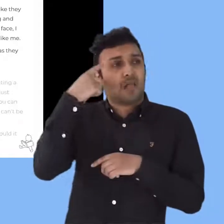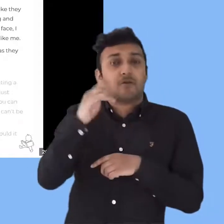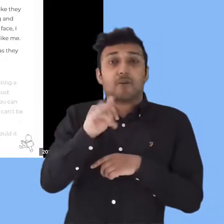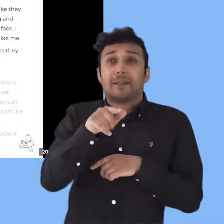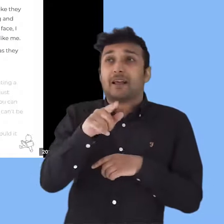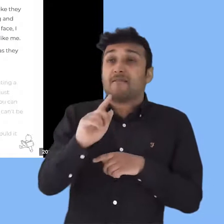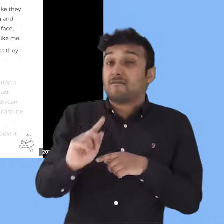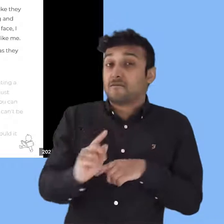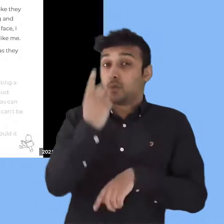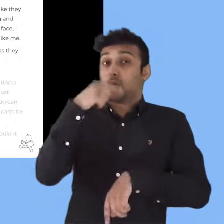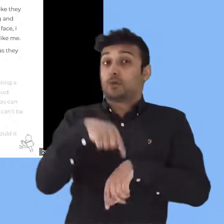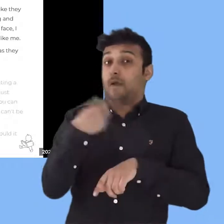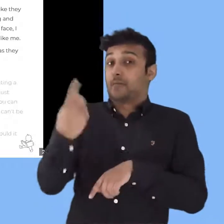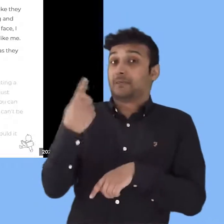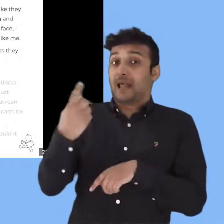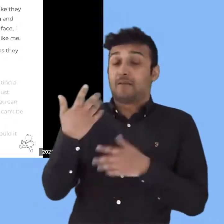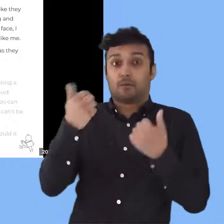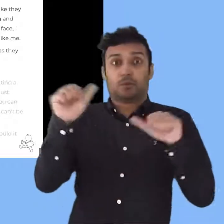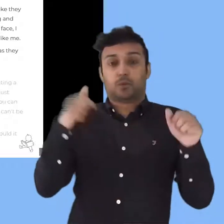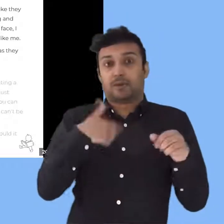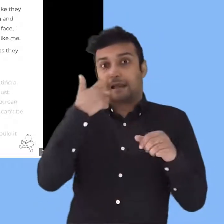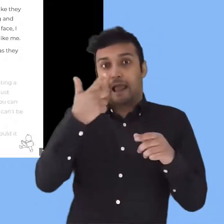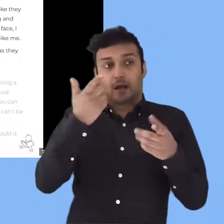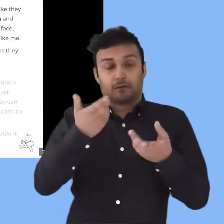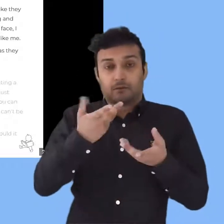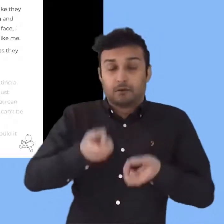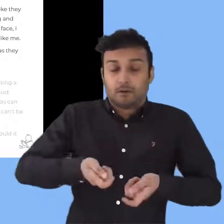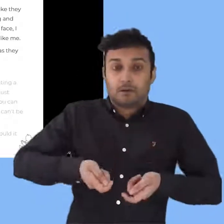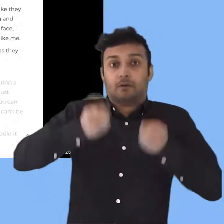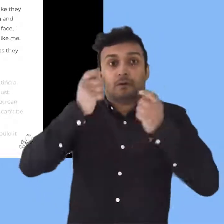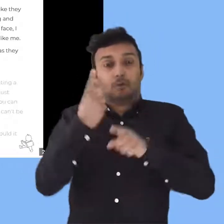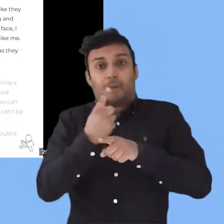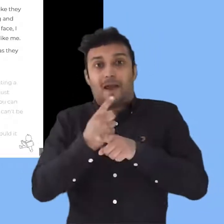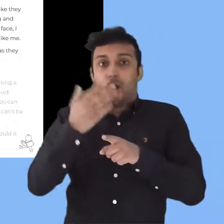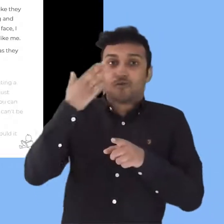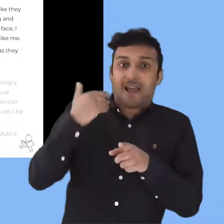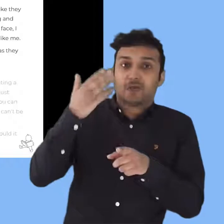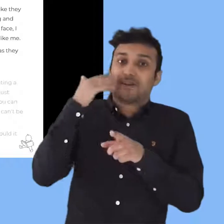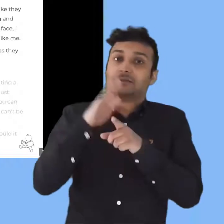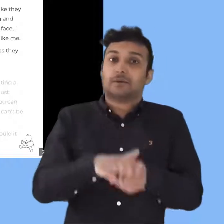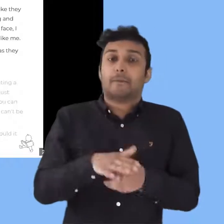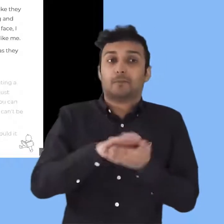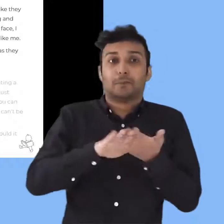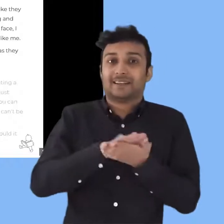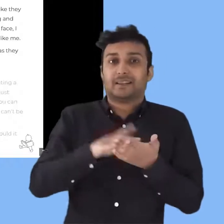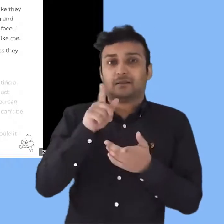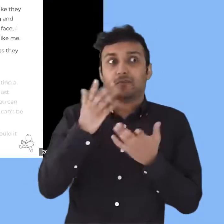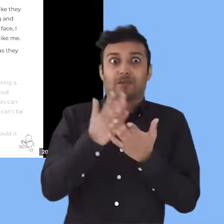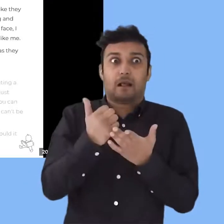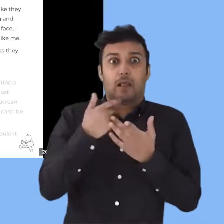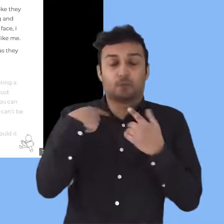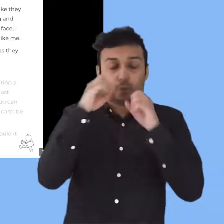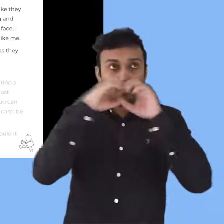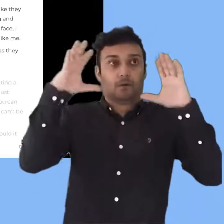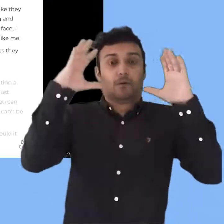to talk about race and racism. So for them, as much for me, it was a really enlightening moment. And I'll just share this first quote,